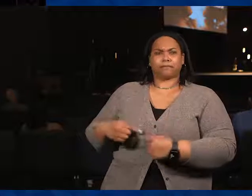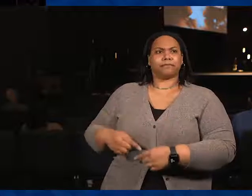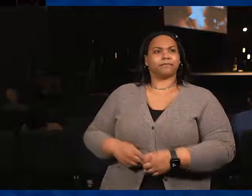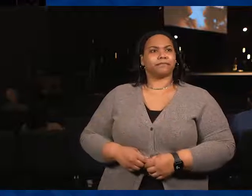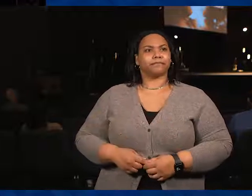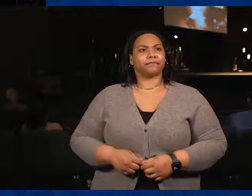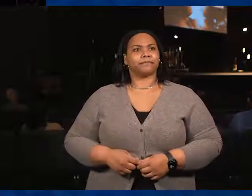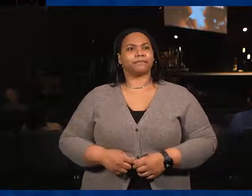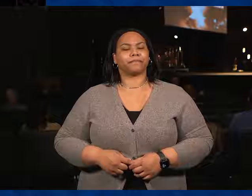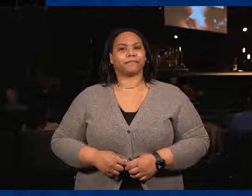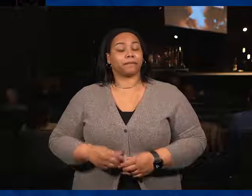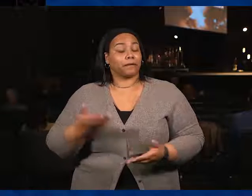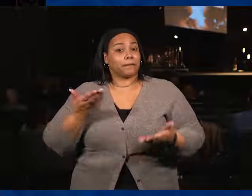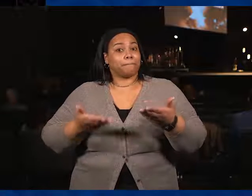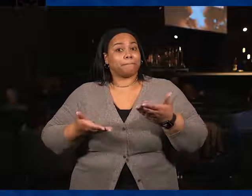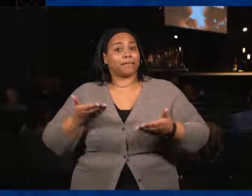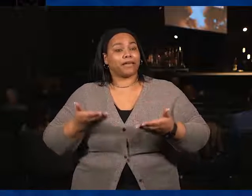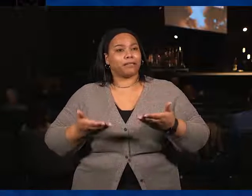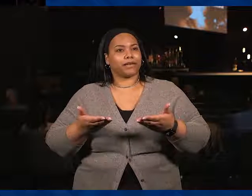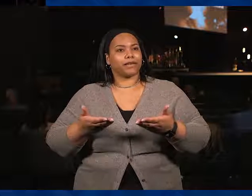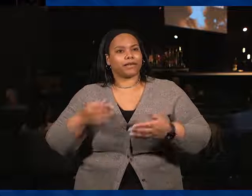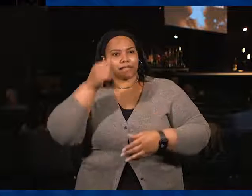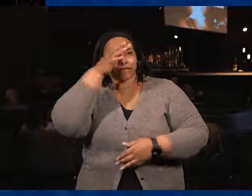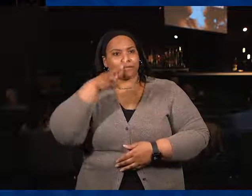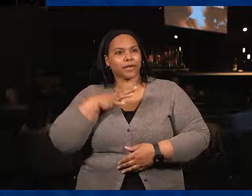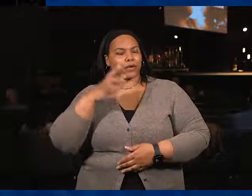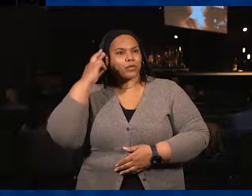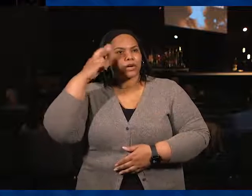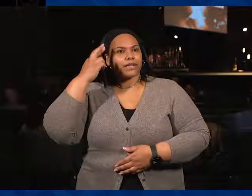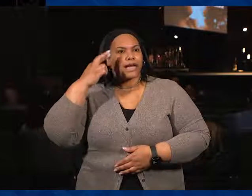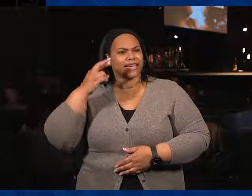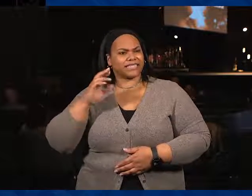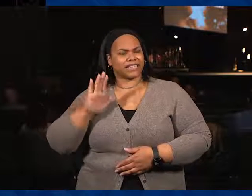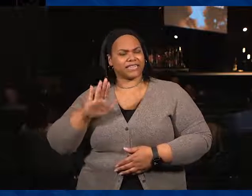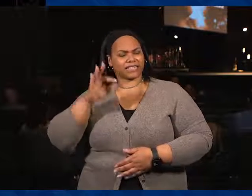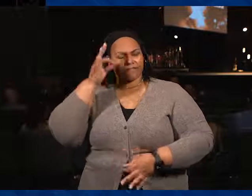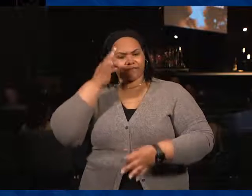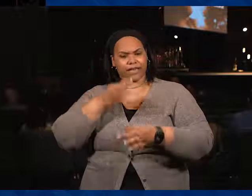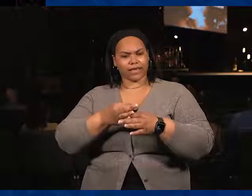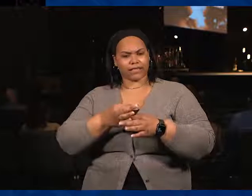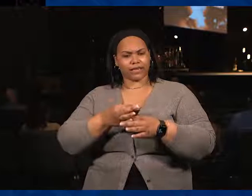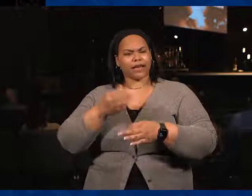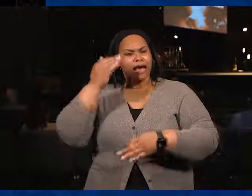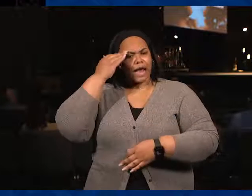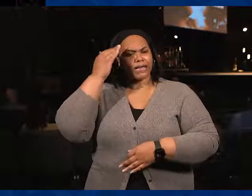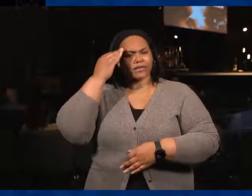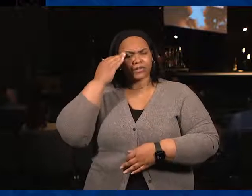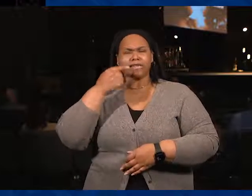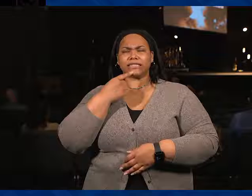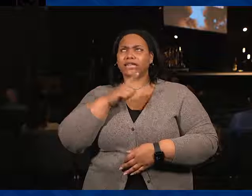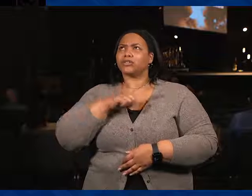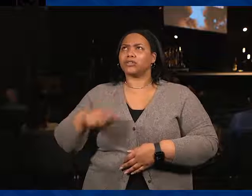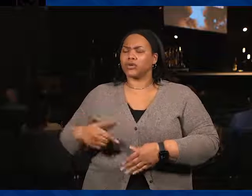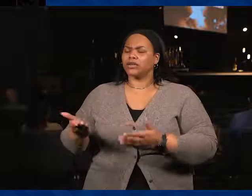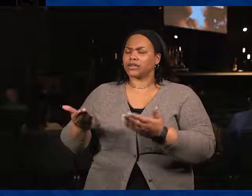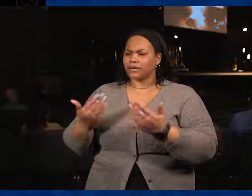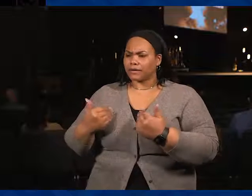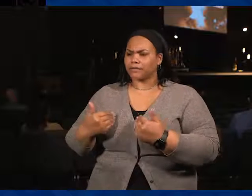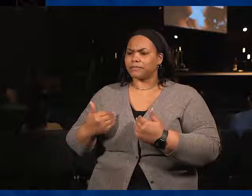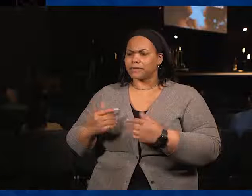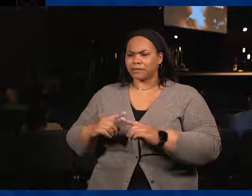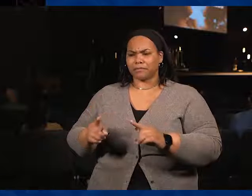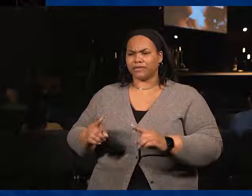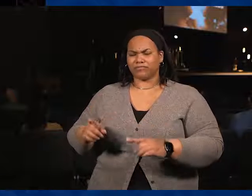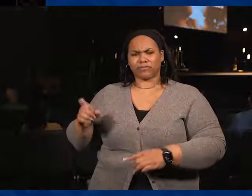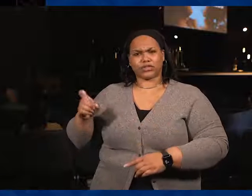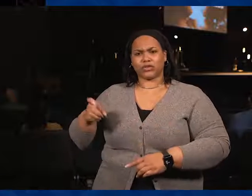Maybe it's because he's realized in his faith, I know what I asked you to do, but you don't have to do